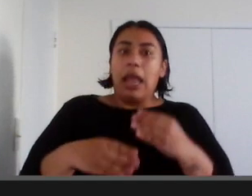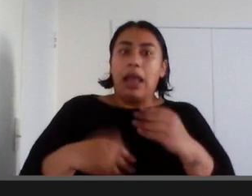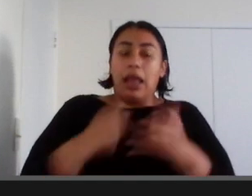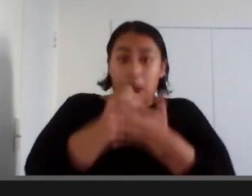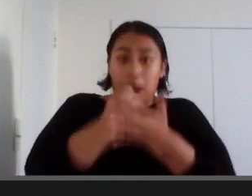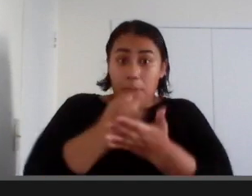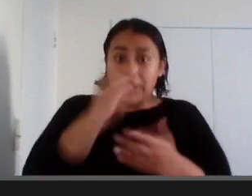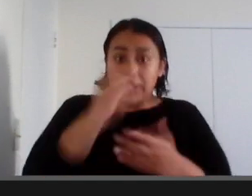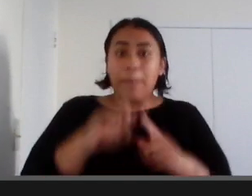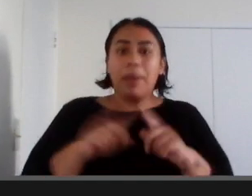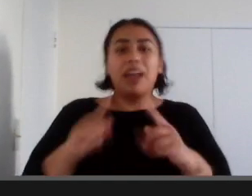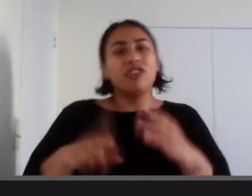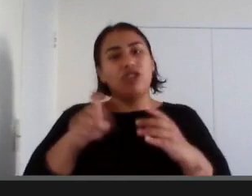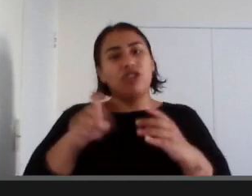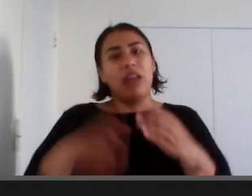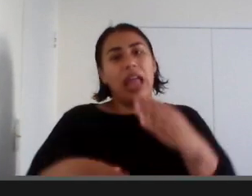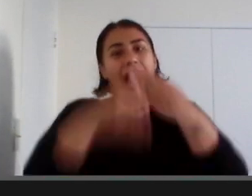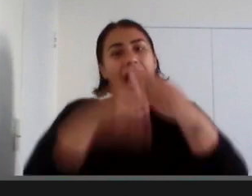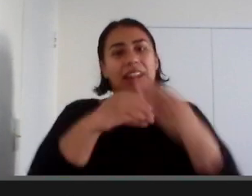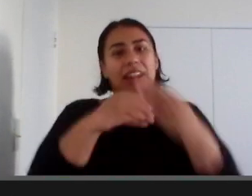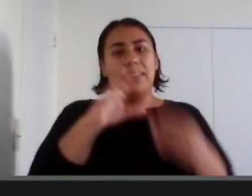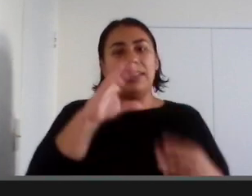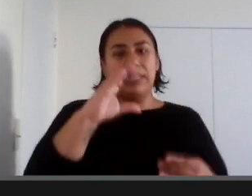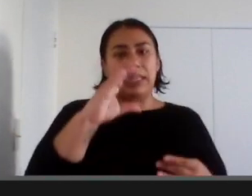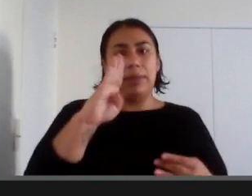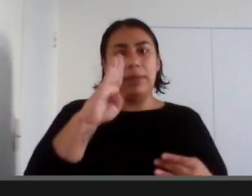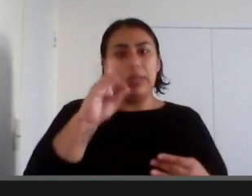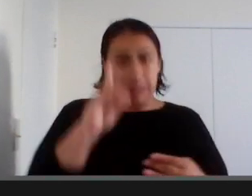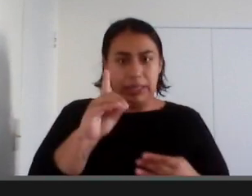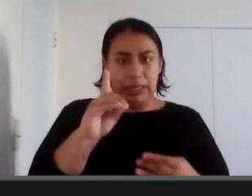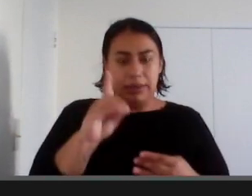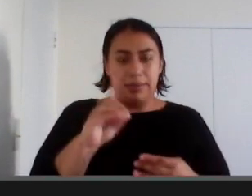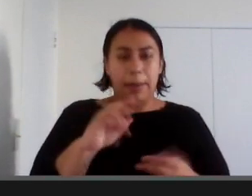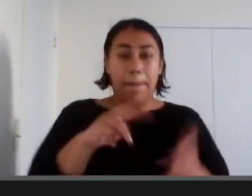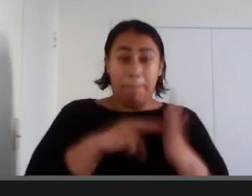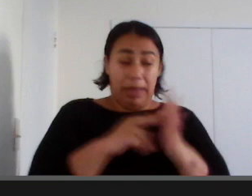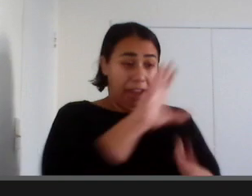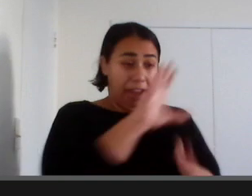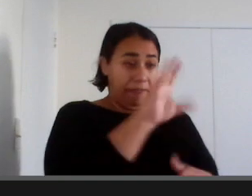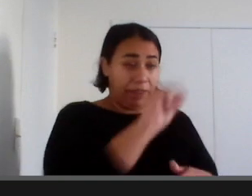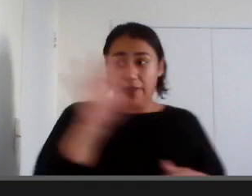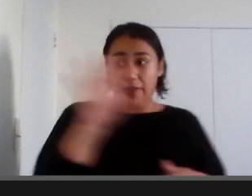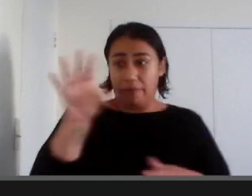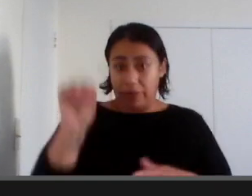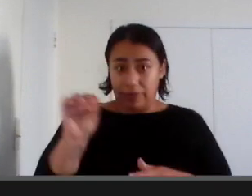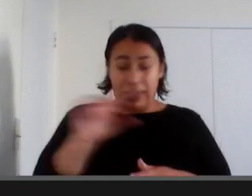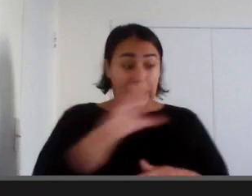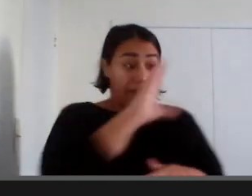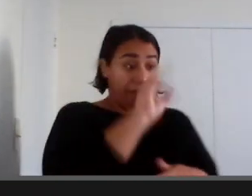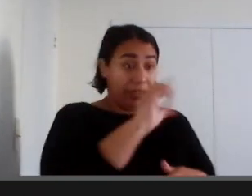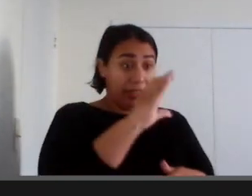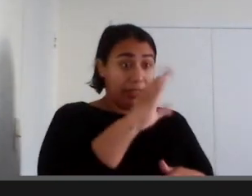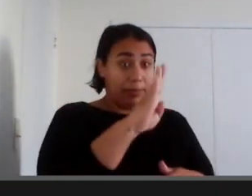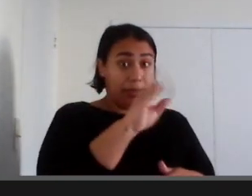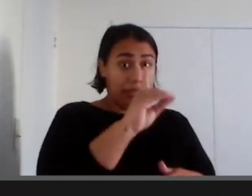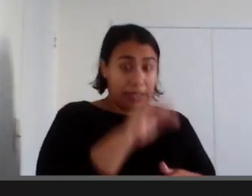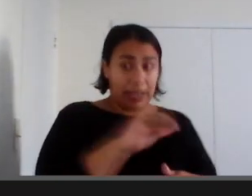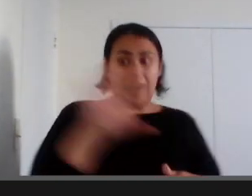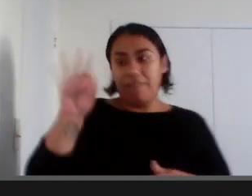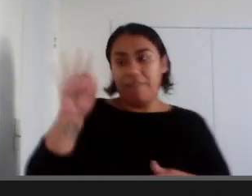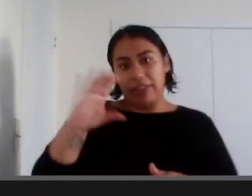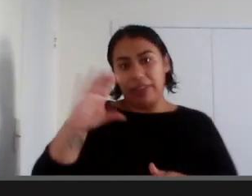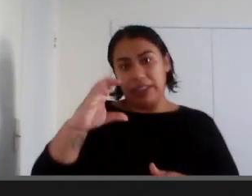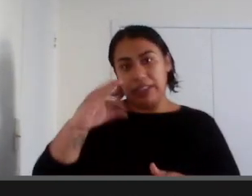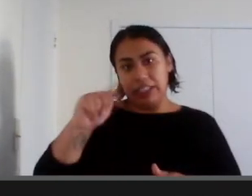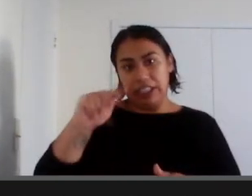that can be psychoactive. There are many theories and studies that show THC can affect slow wave sleep, and